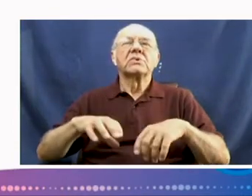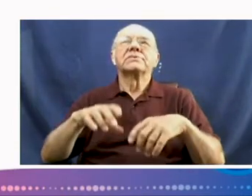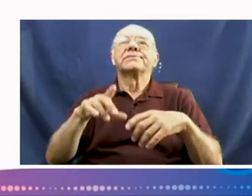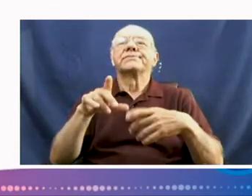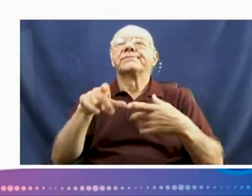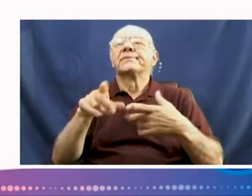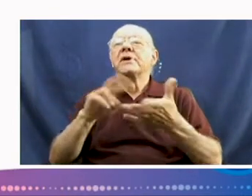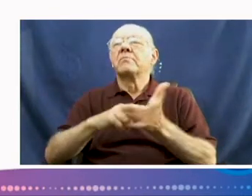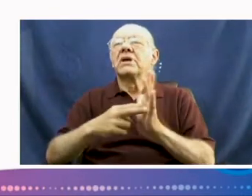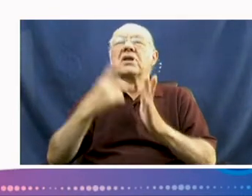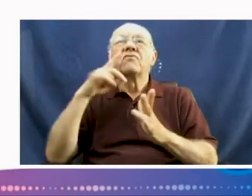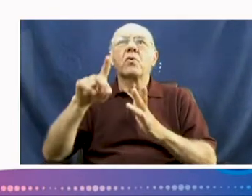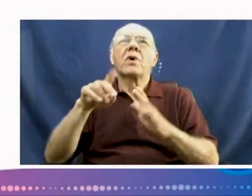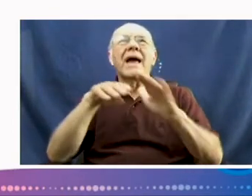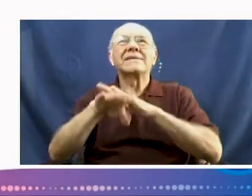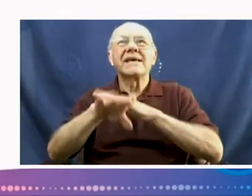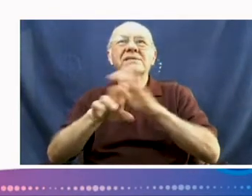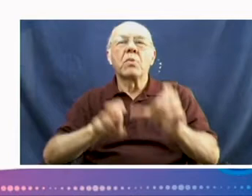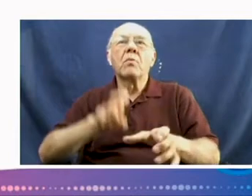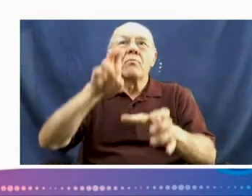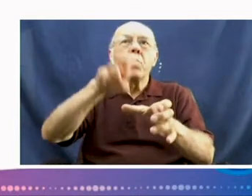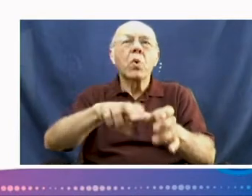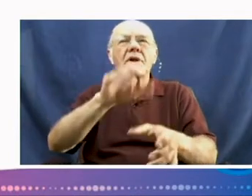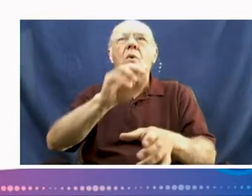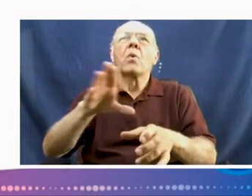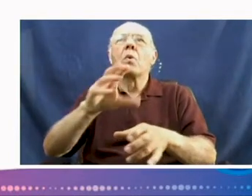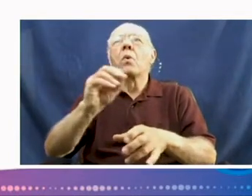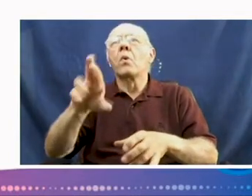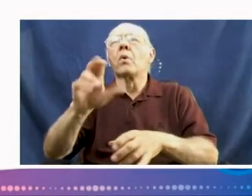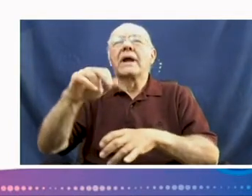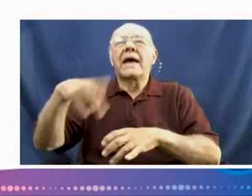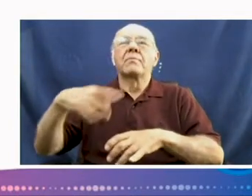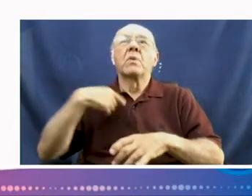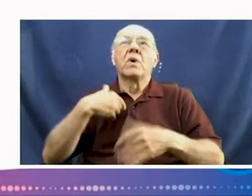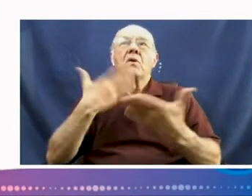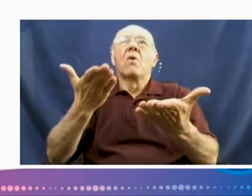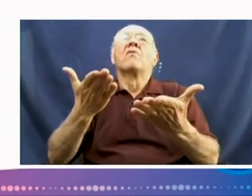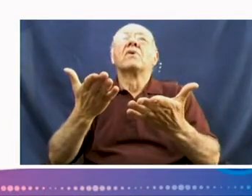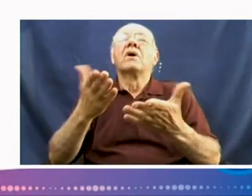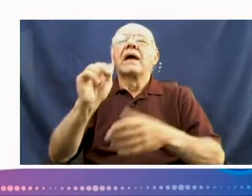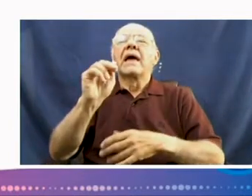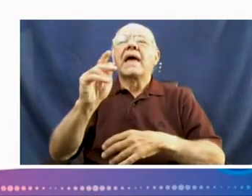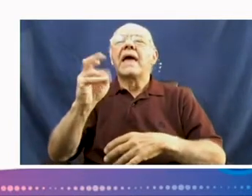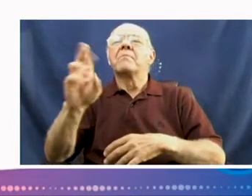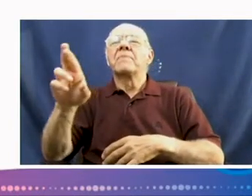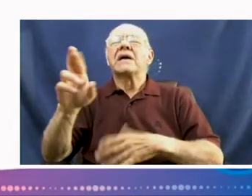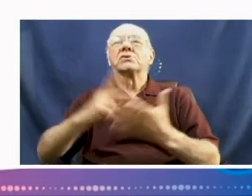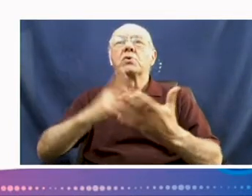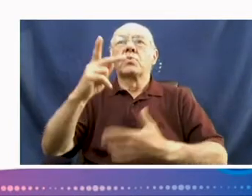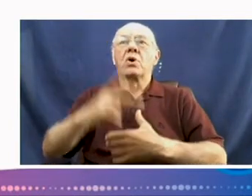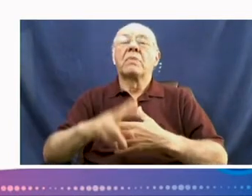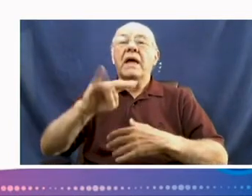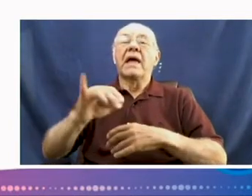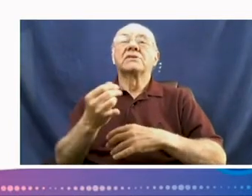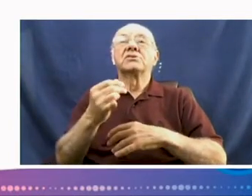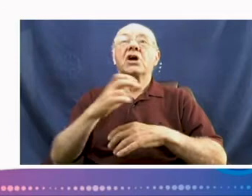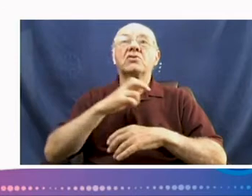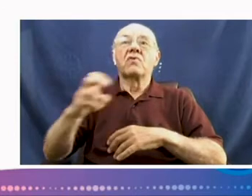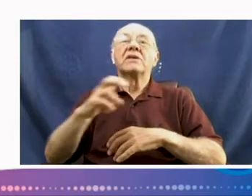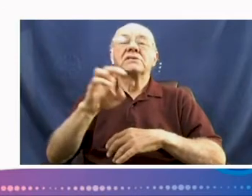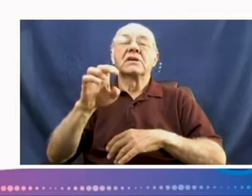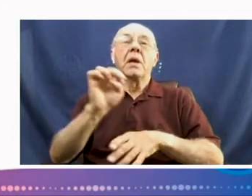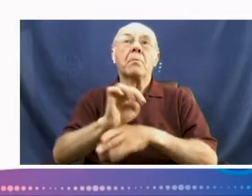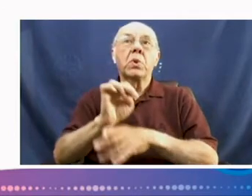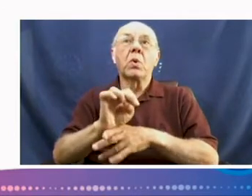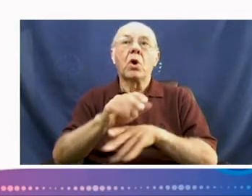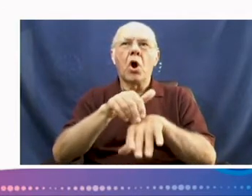boarding or an accessible path. We offer an ambassador program where NJ Transit employees are deployed during